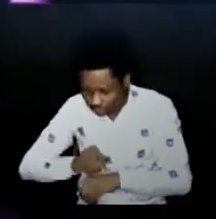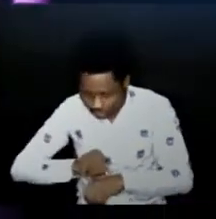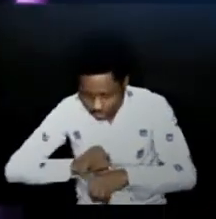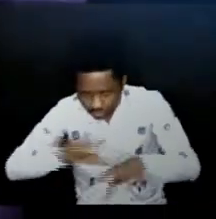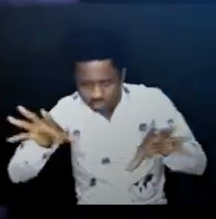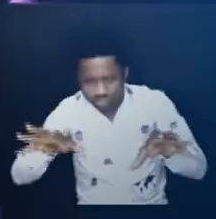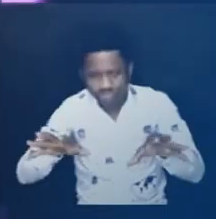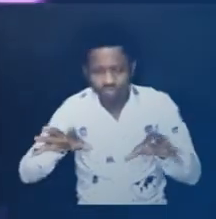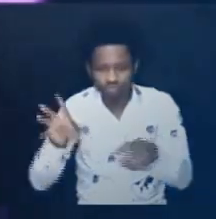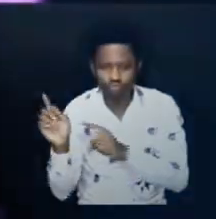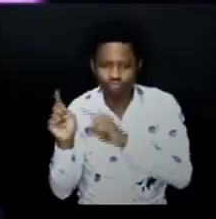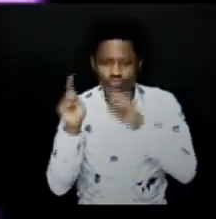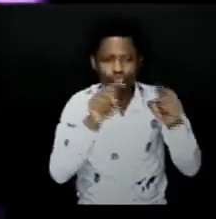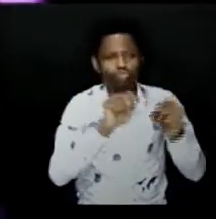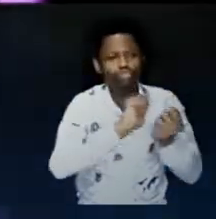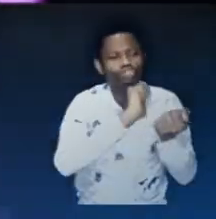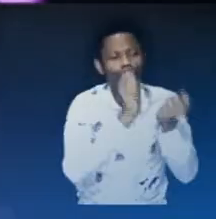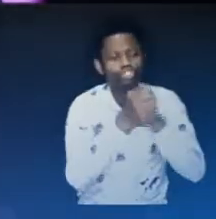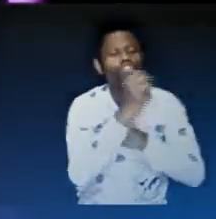change the